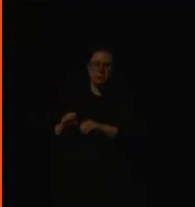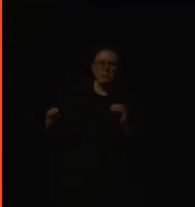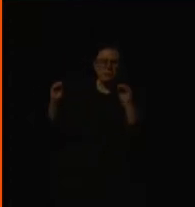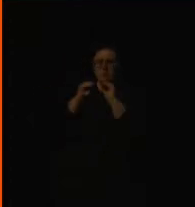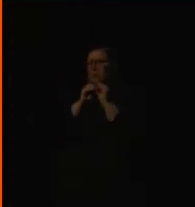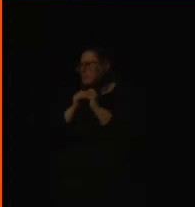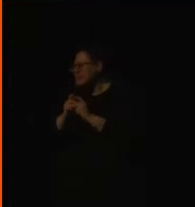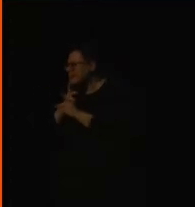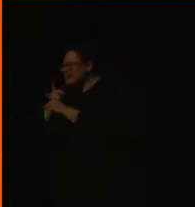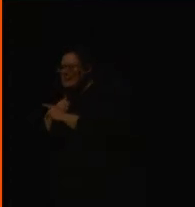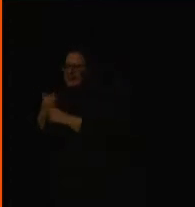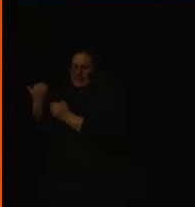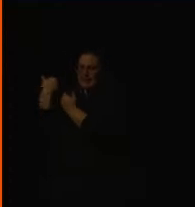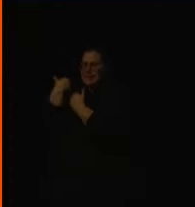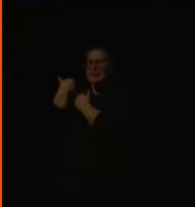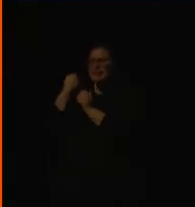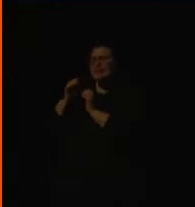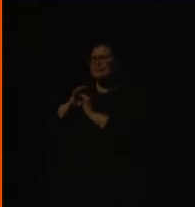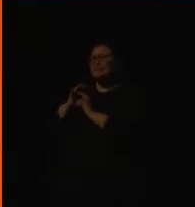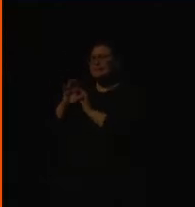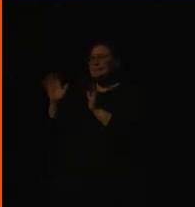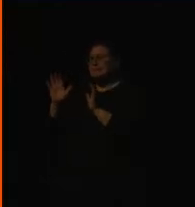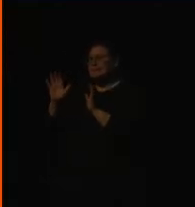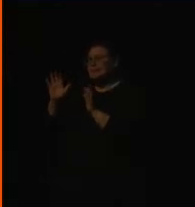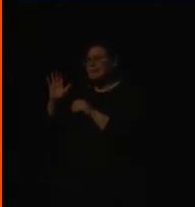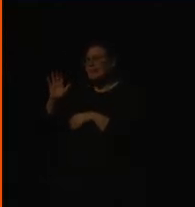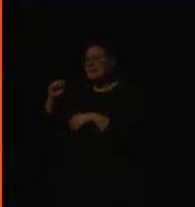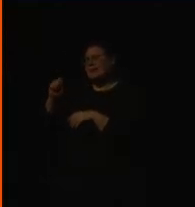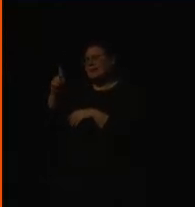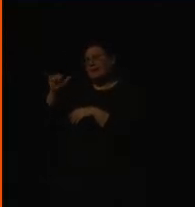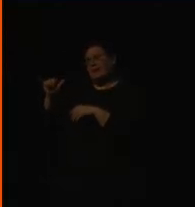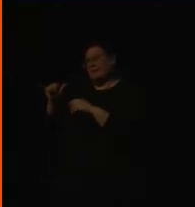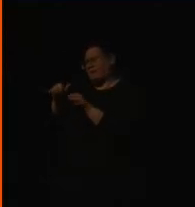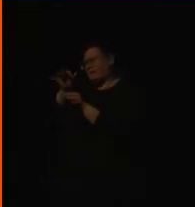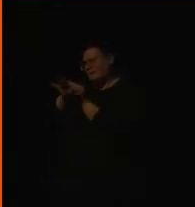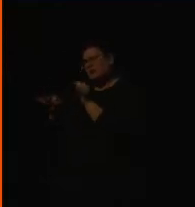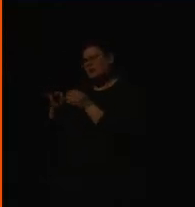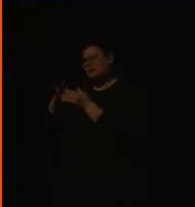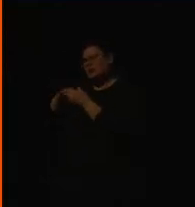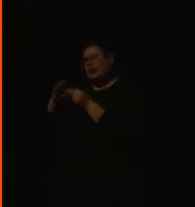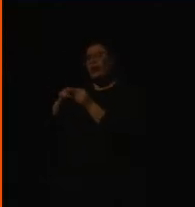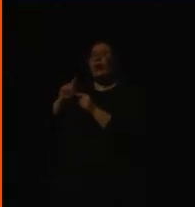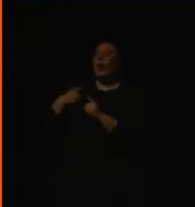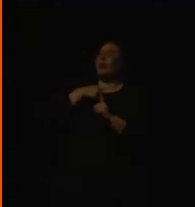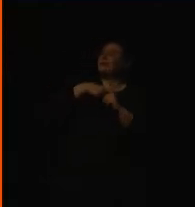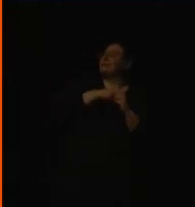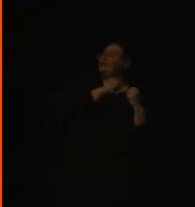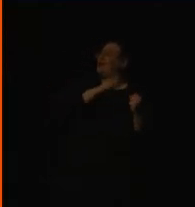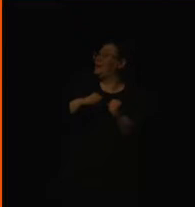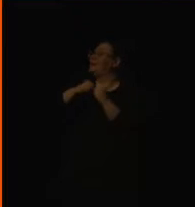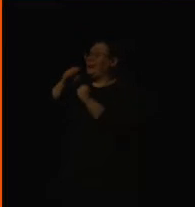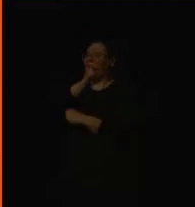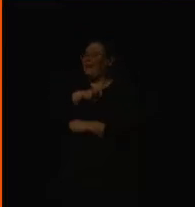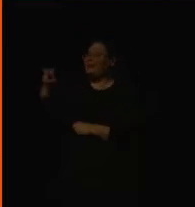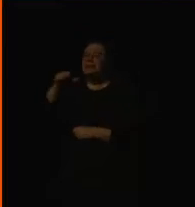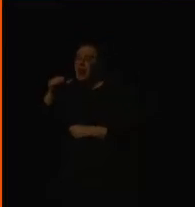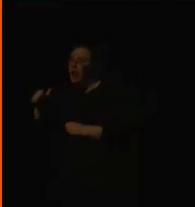more. And Ady's isn't a straightforward story of going from strength to strength or just trying hard enough.